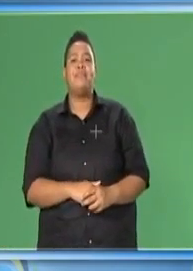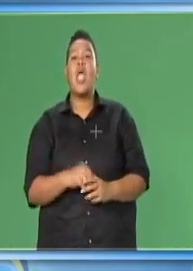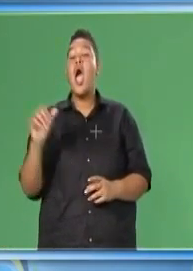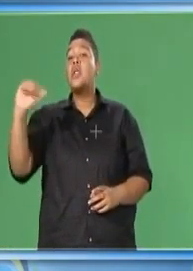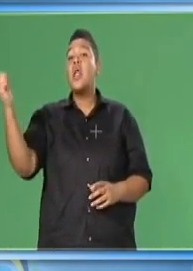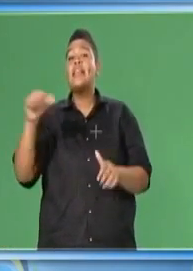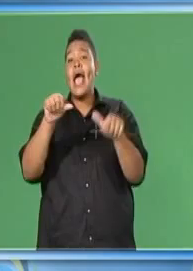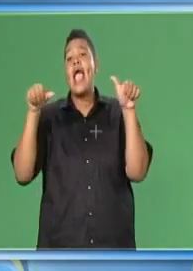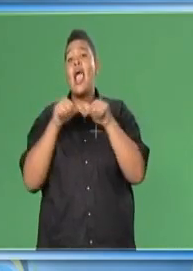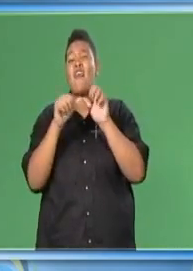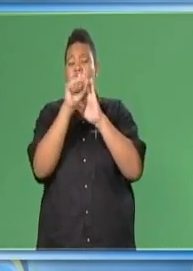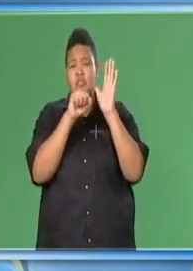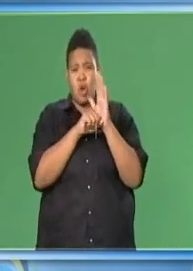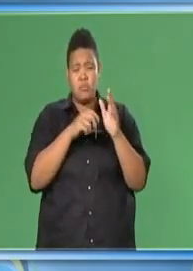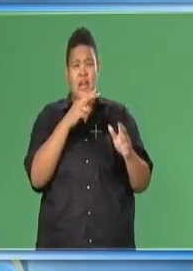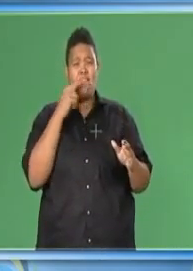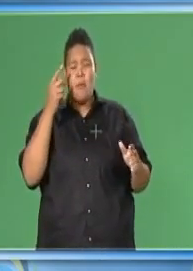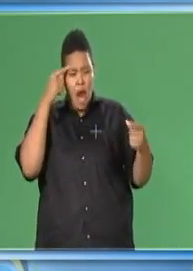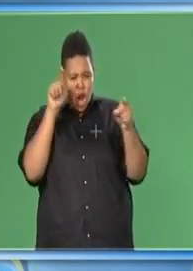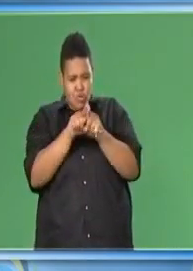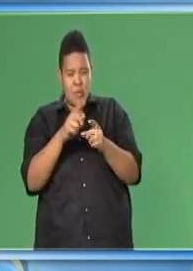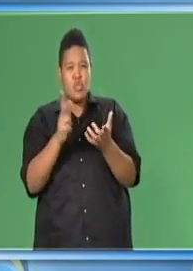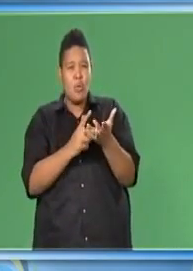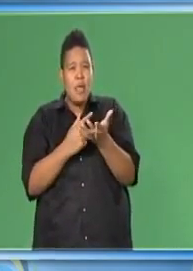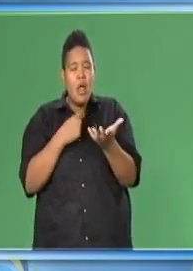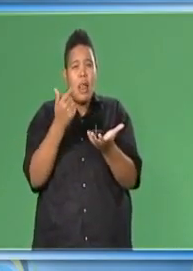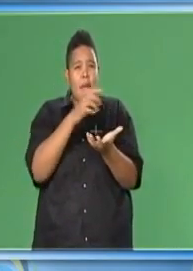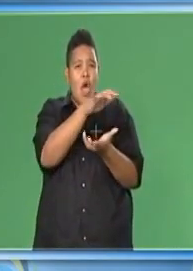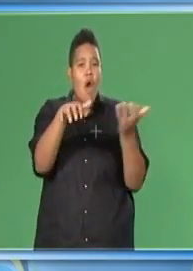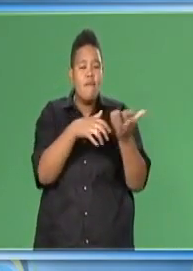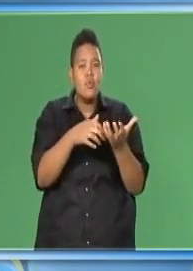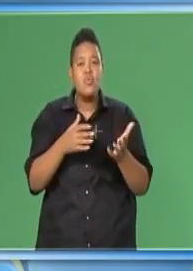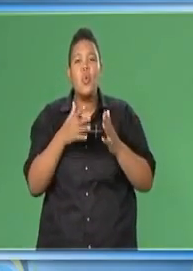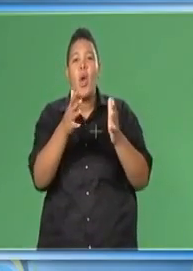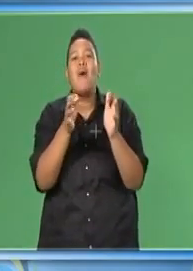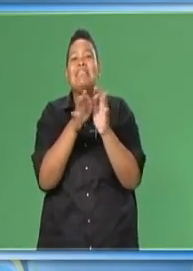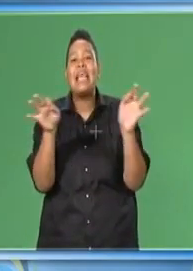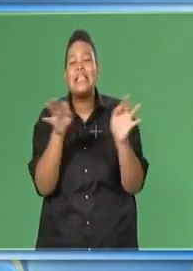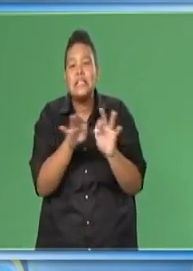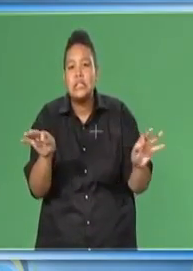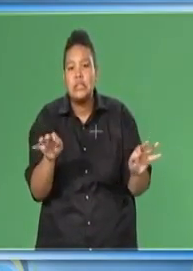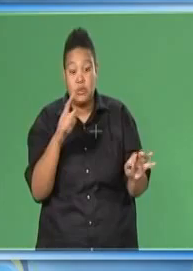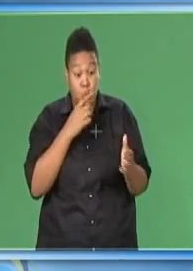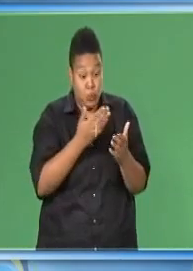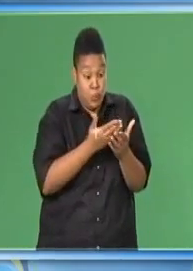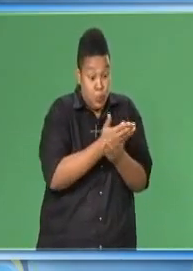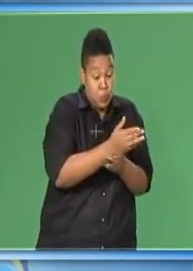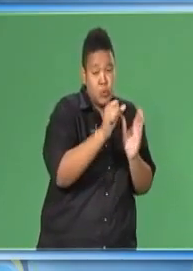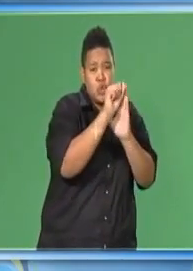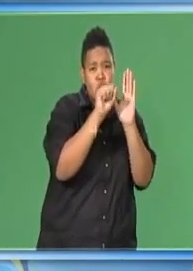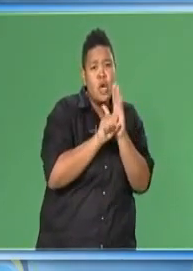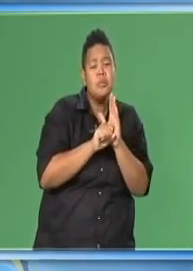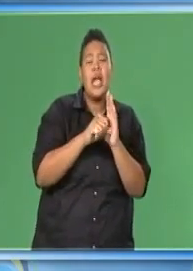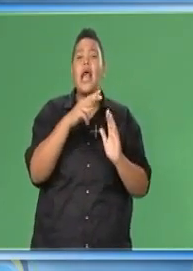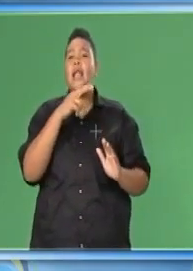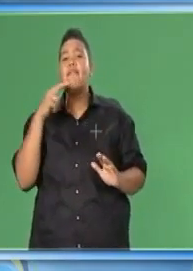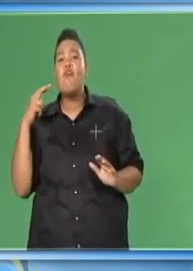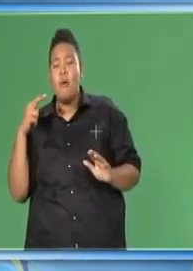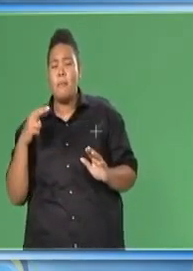the items. Remembered expresses a mental action. A state of being verb usually just shows that